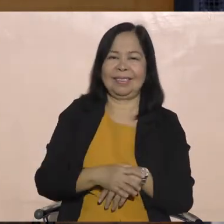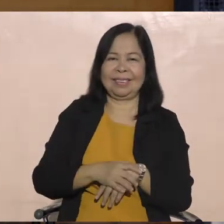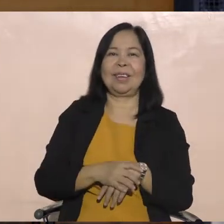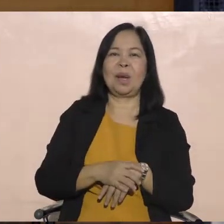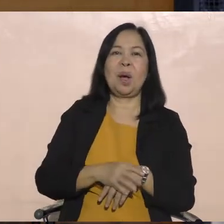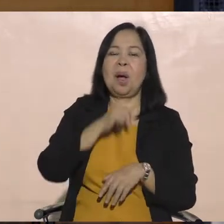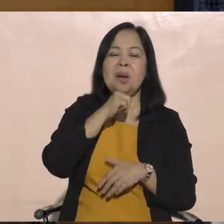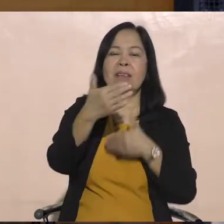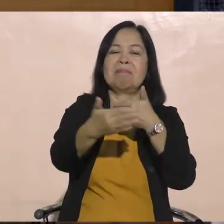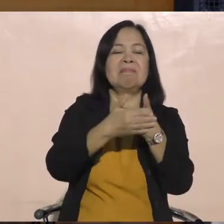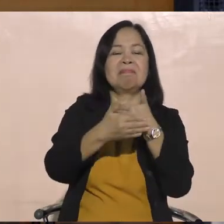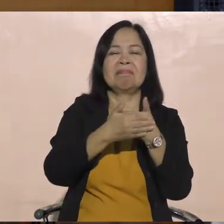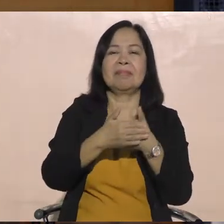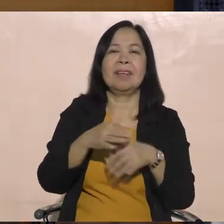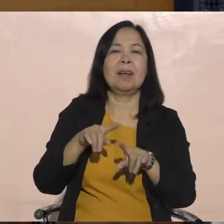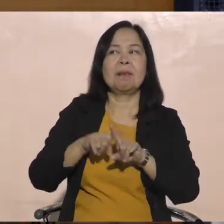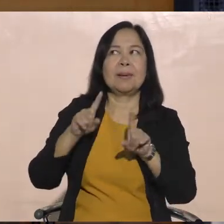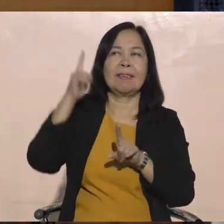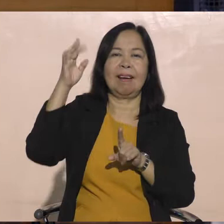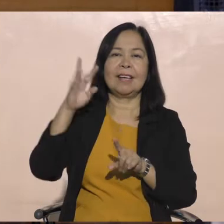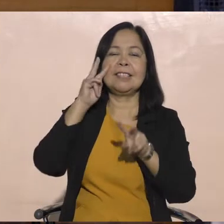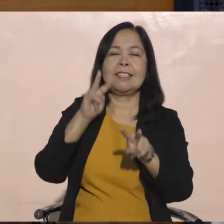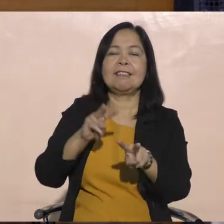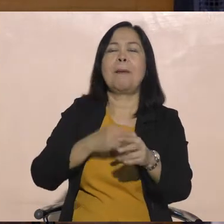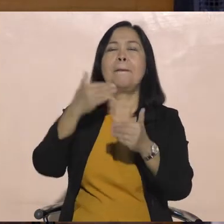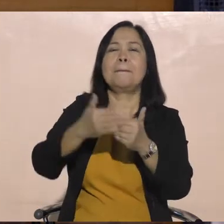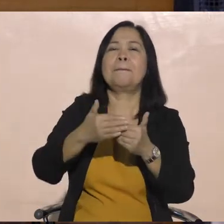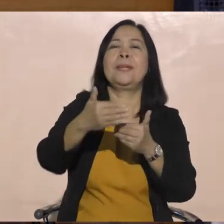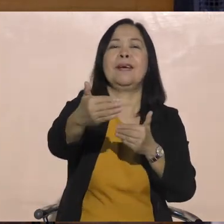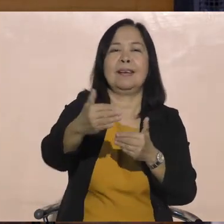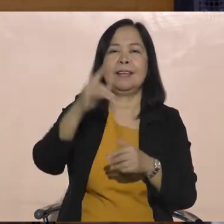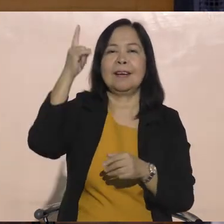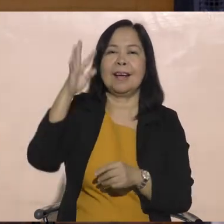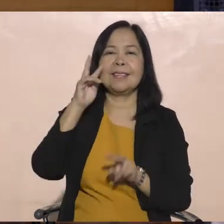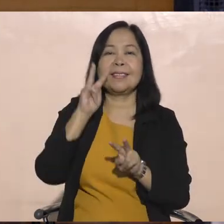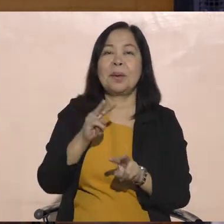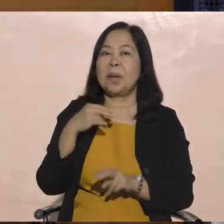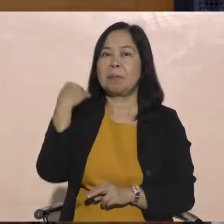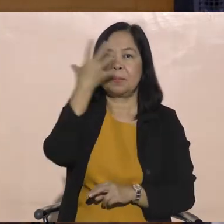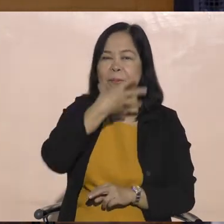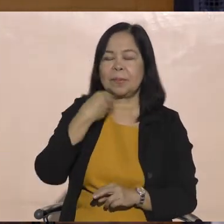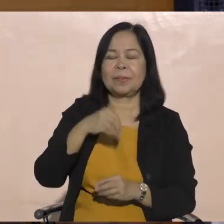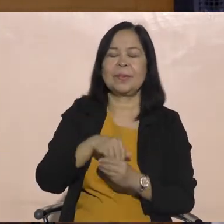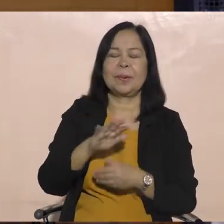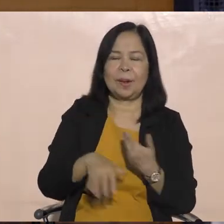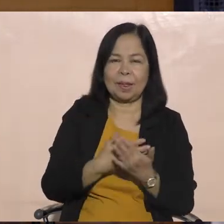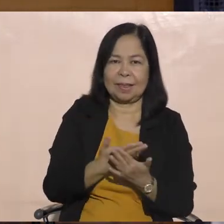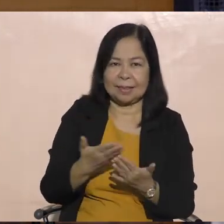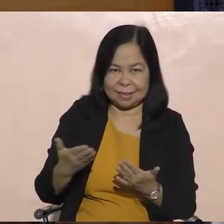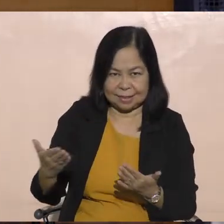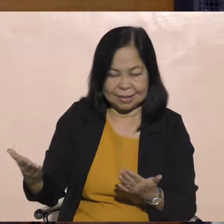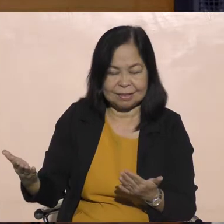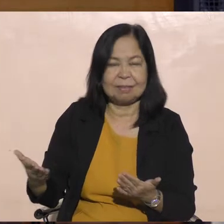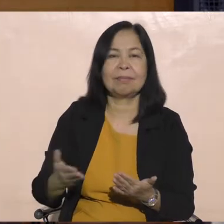Atong palantaw lahi kaysa paglantaw sa Dios. Hallelujah. God sees beauty in all things. Now today, my